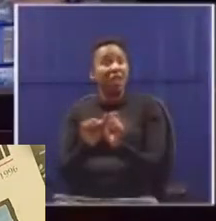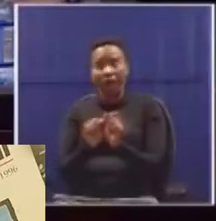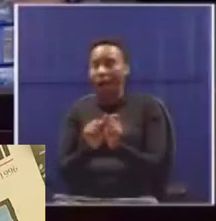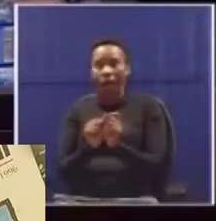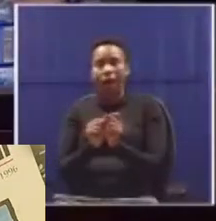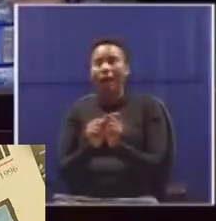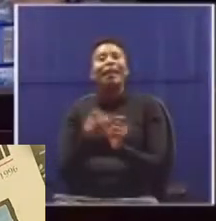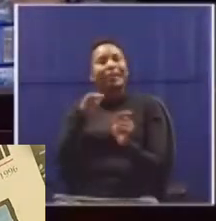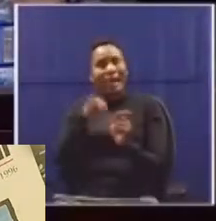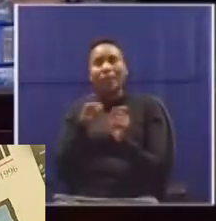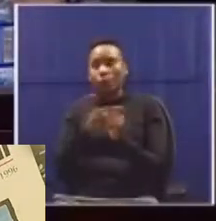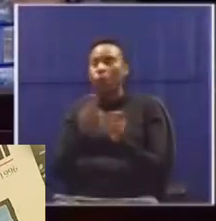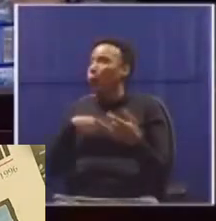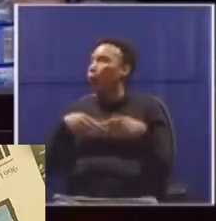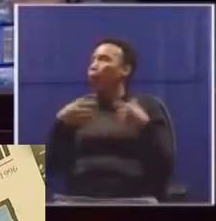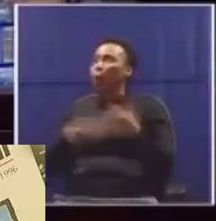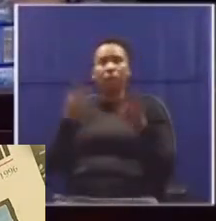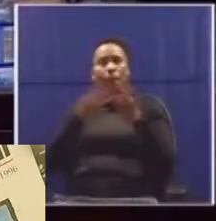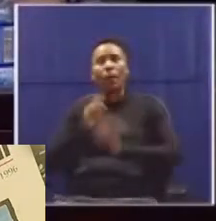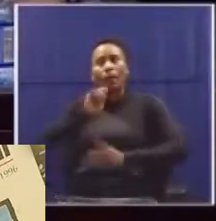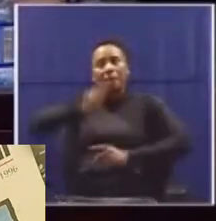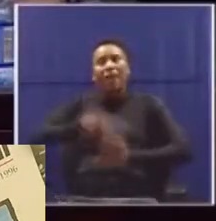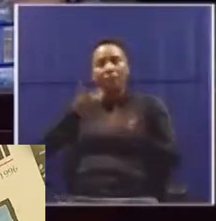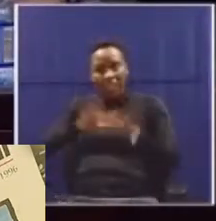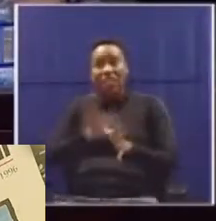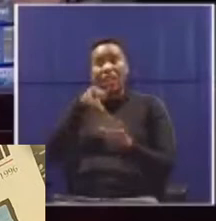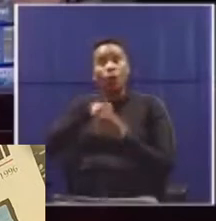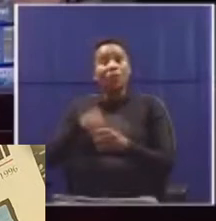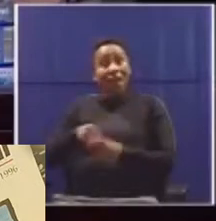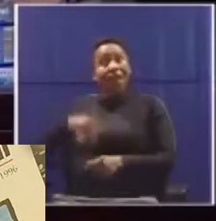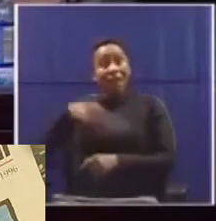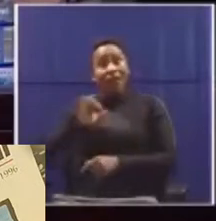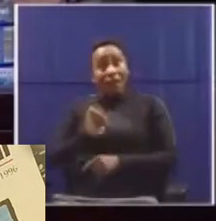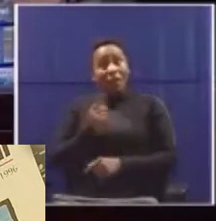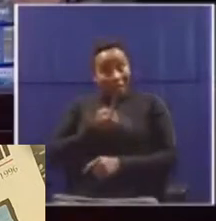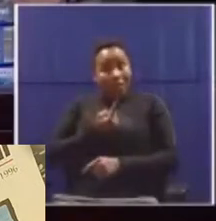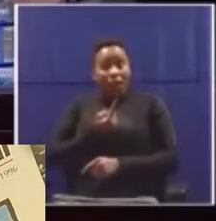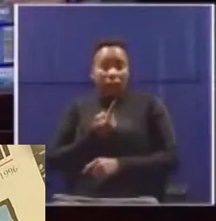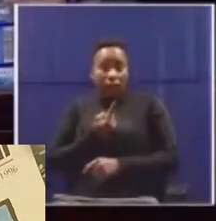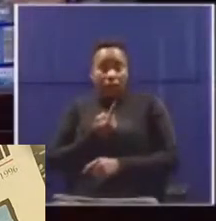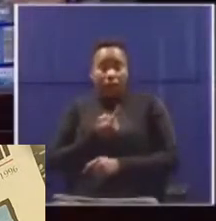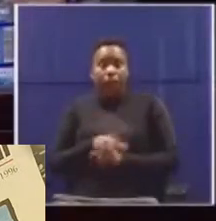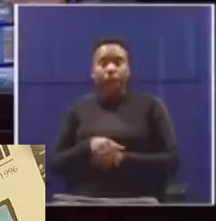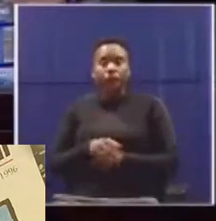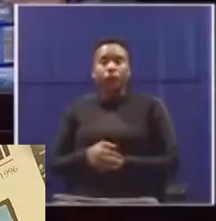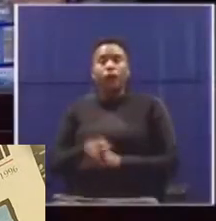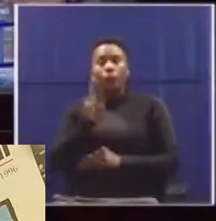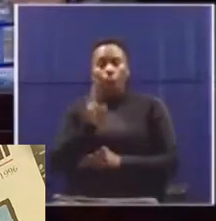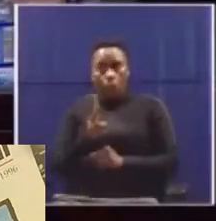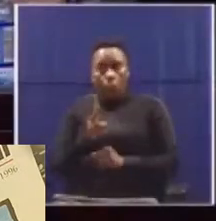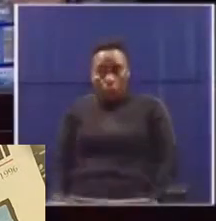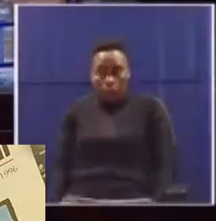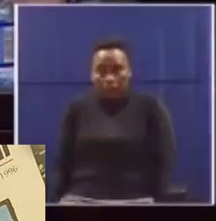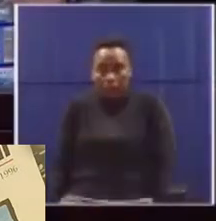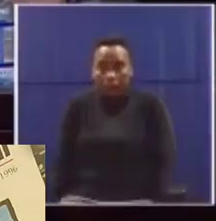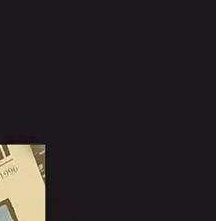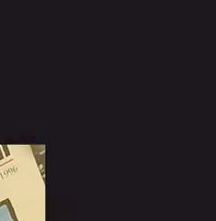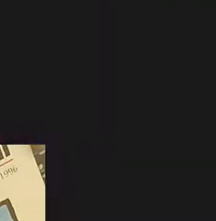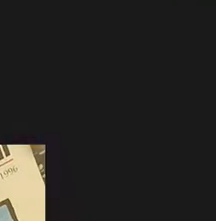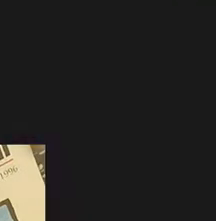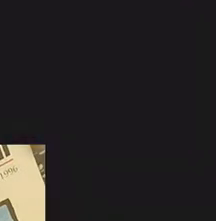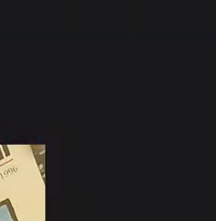cost including life itself we also think of the people of South Africa